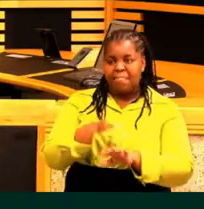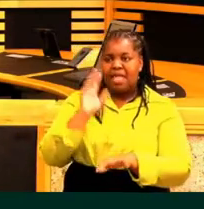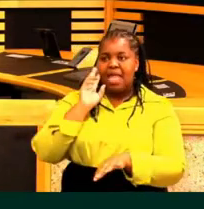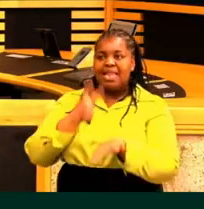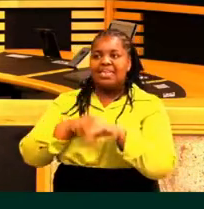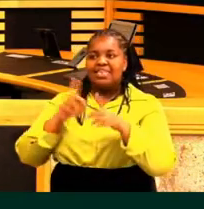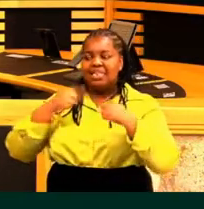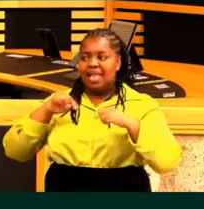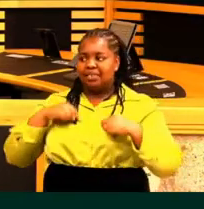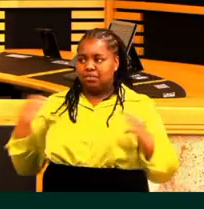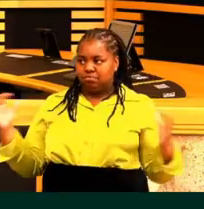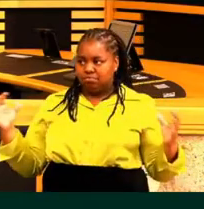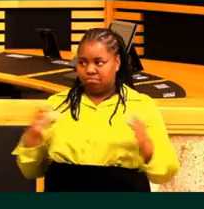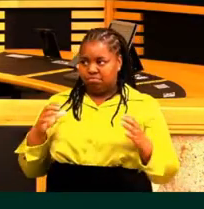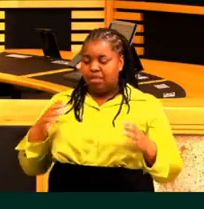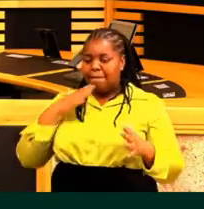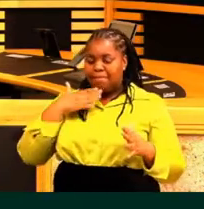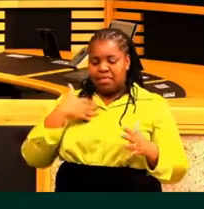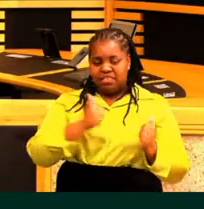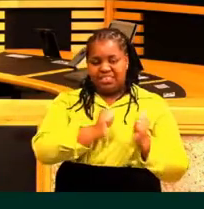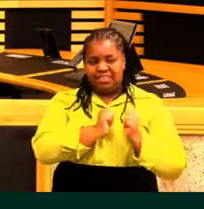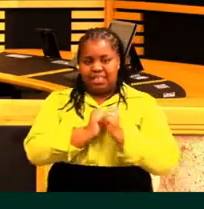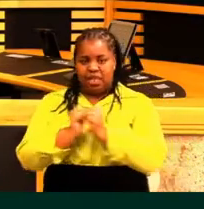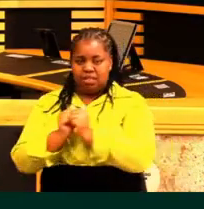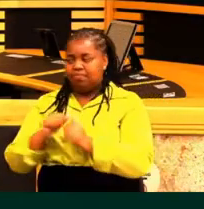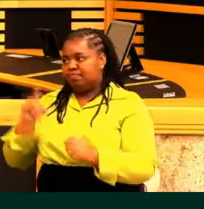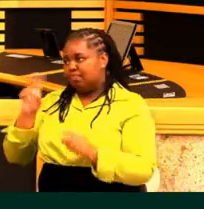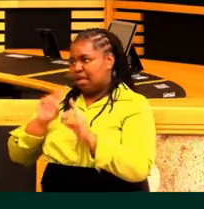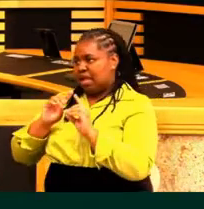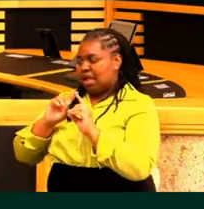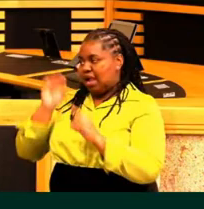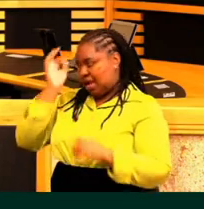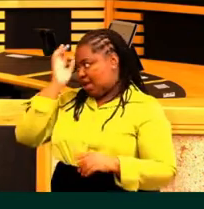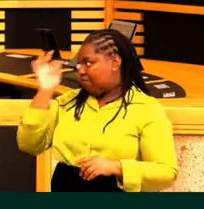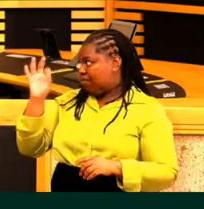which is the stakeholders a government agencies